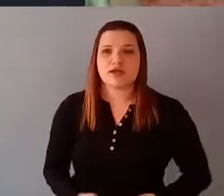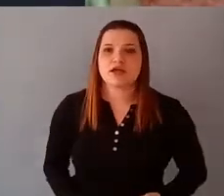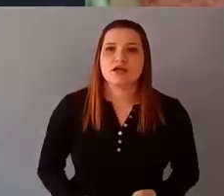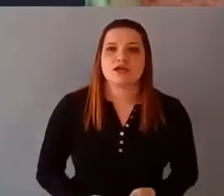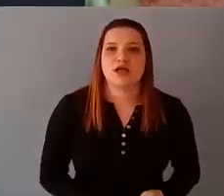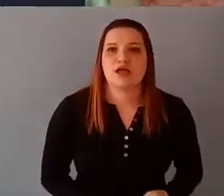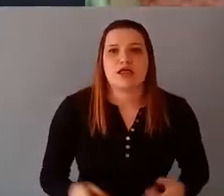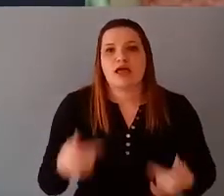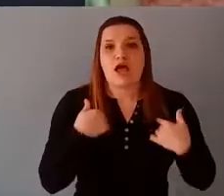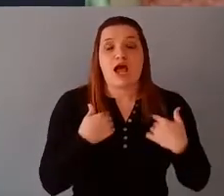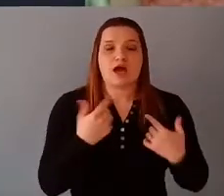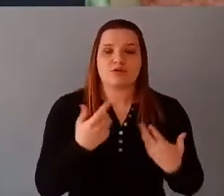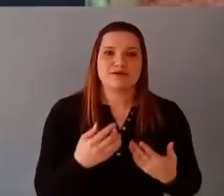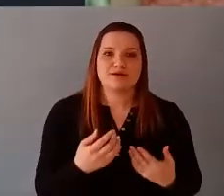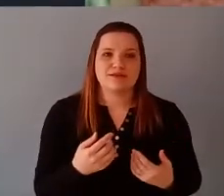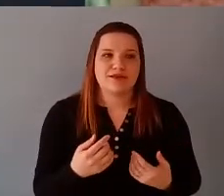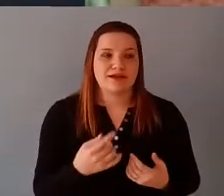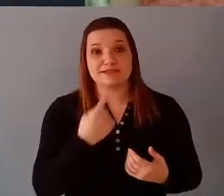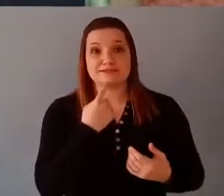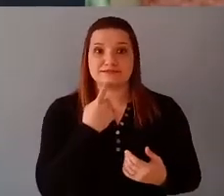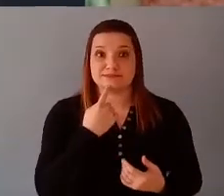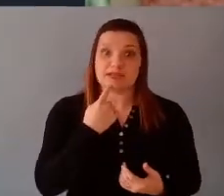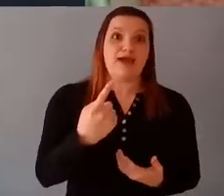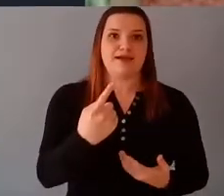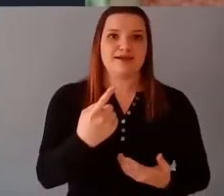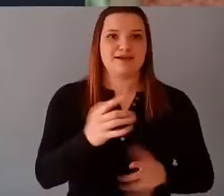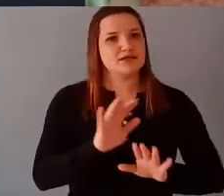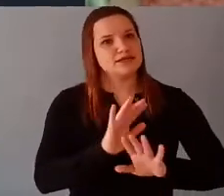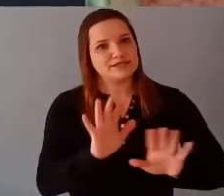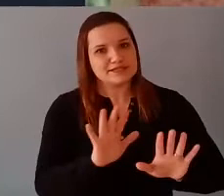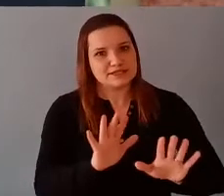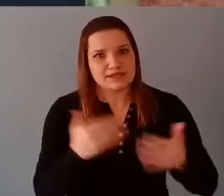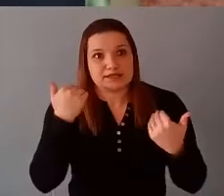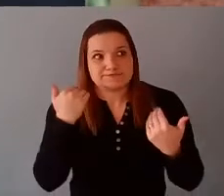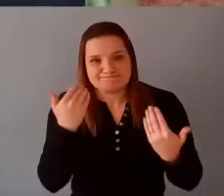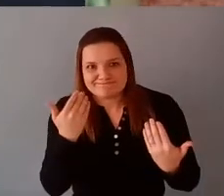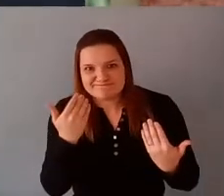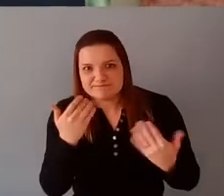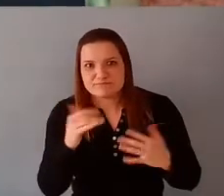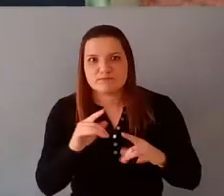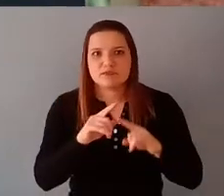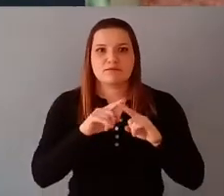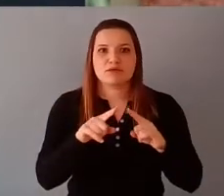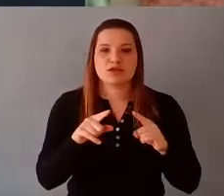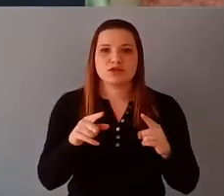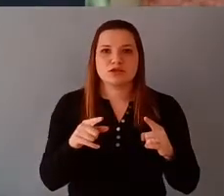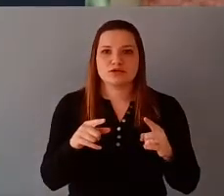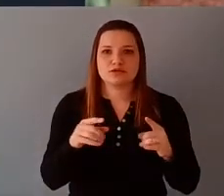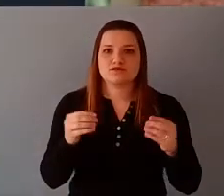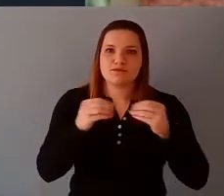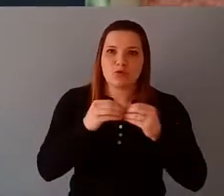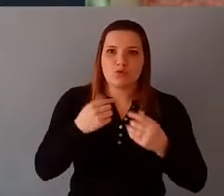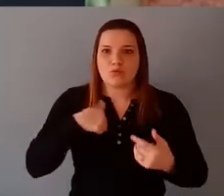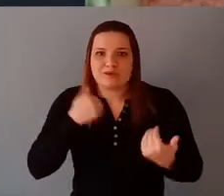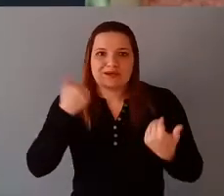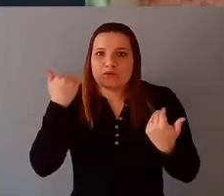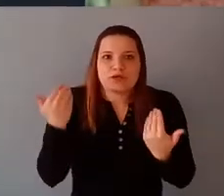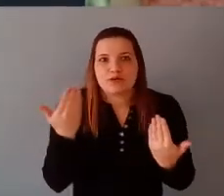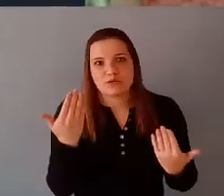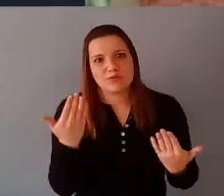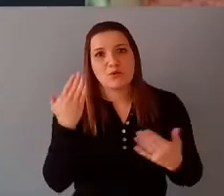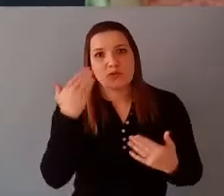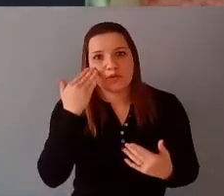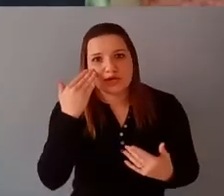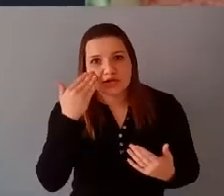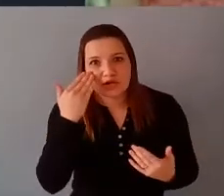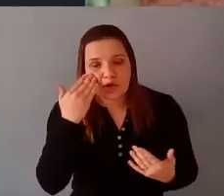is where I don't want to speak with really any certainty yet, Deb, because Okay. there is definitely more uncertainty. We only know